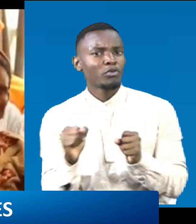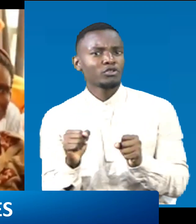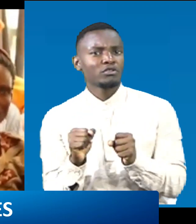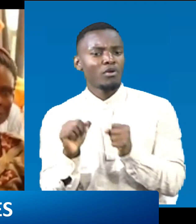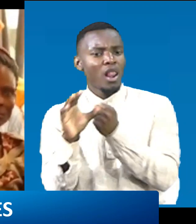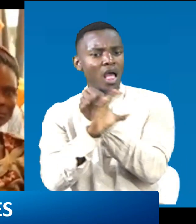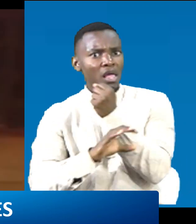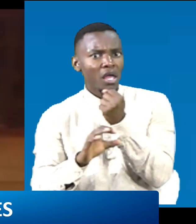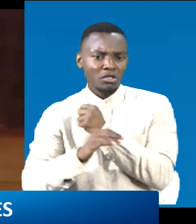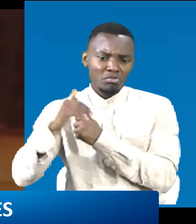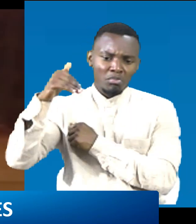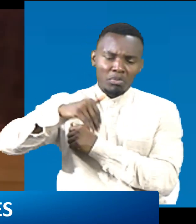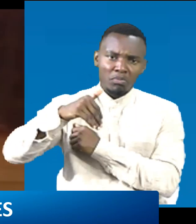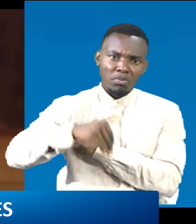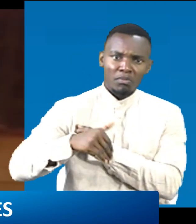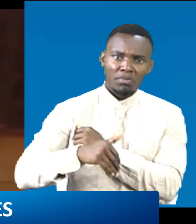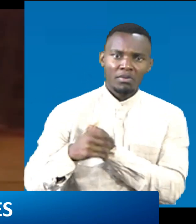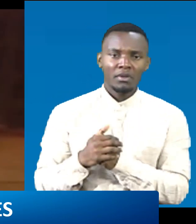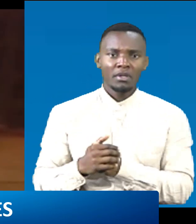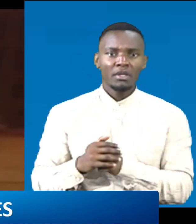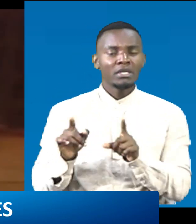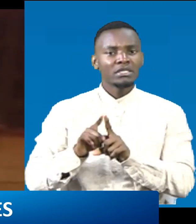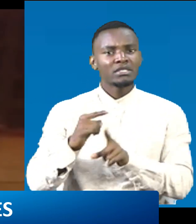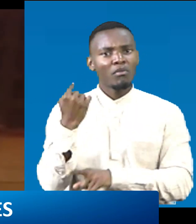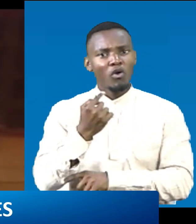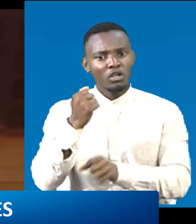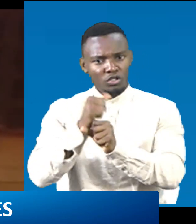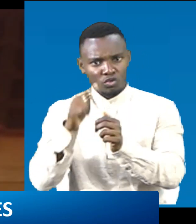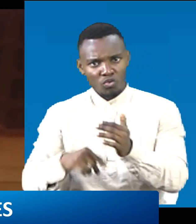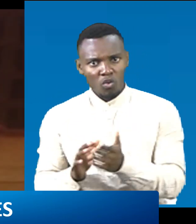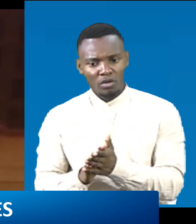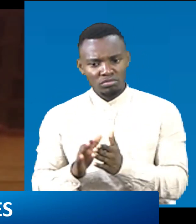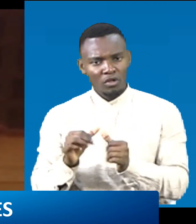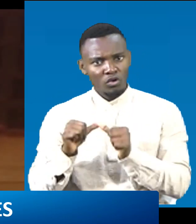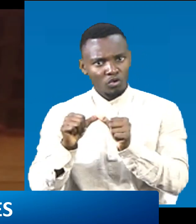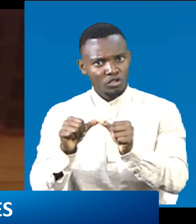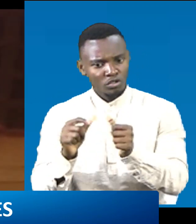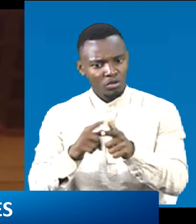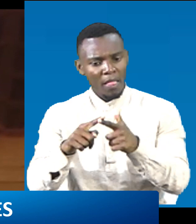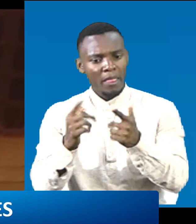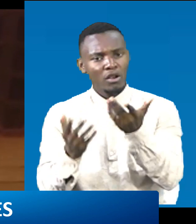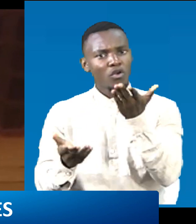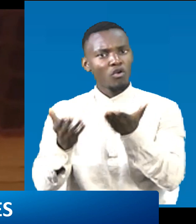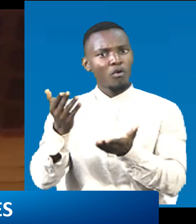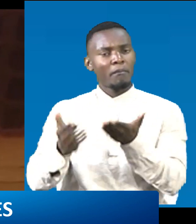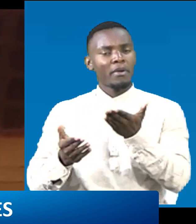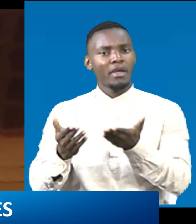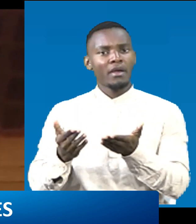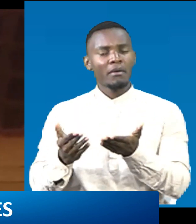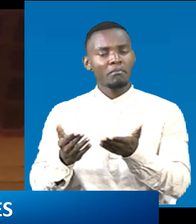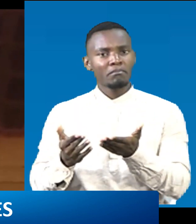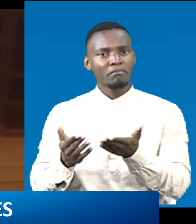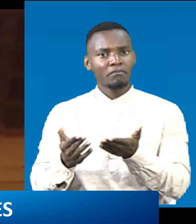backwards. You can only take it as far and compare whatever you are saying, matamshi yako